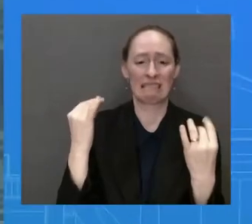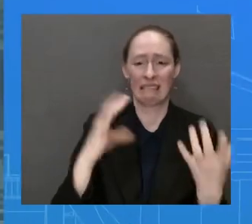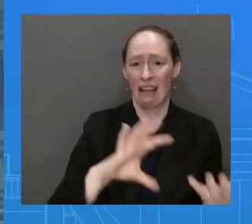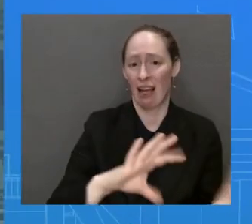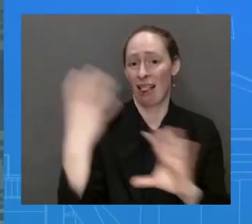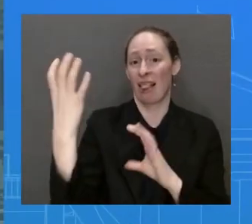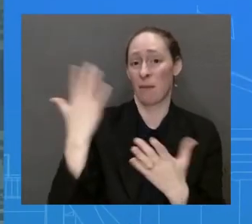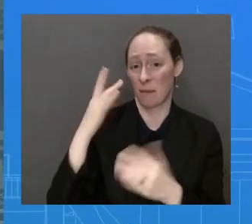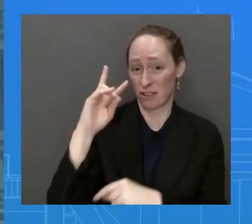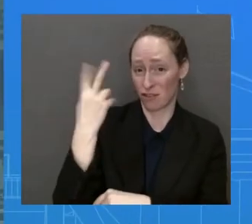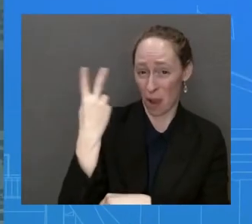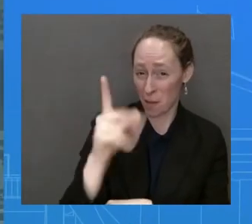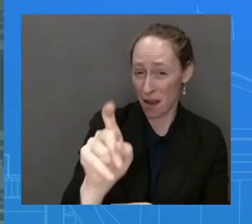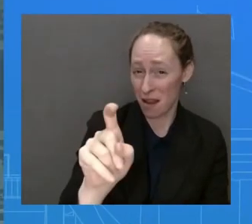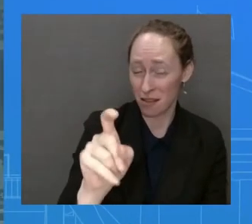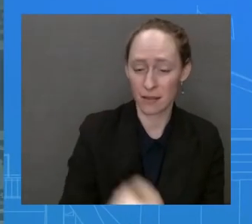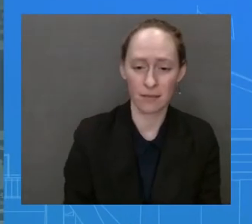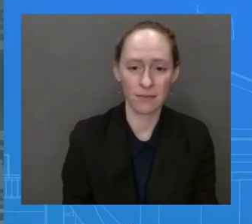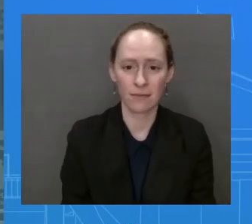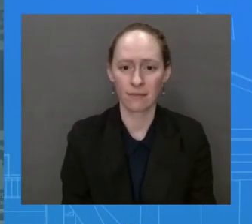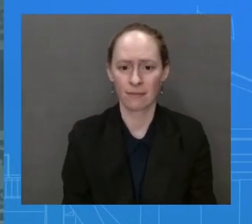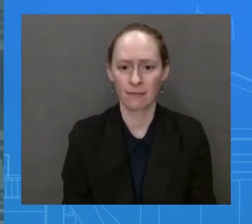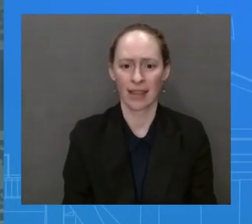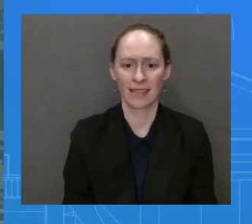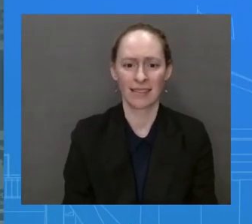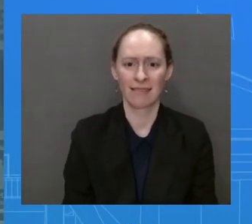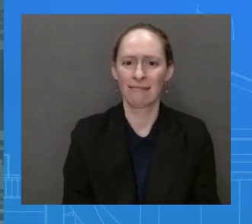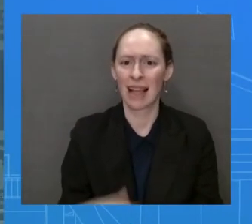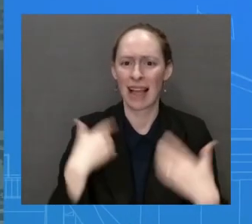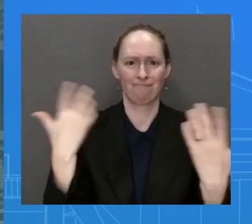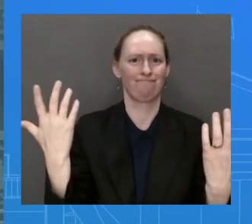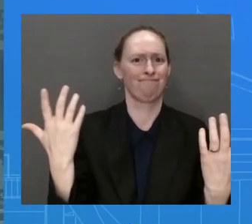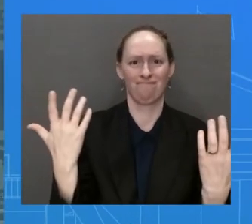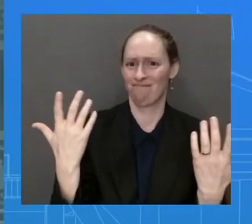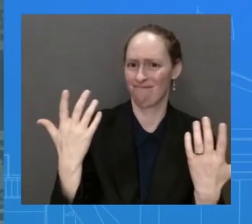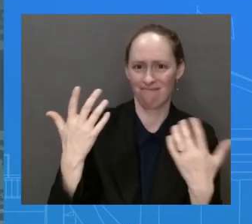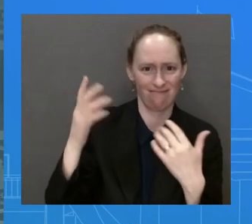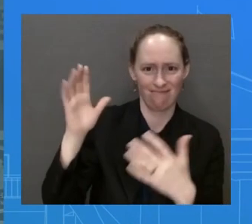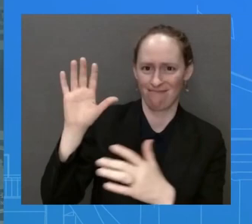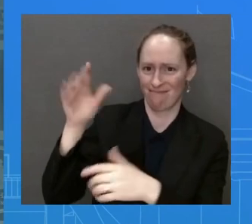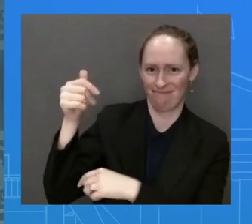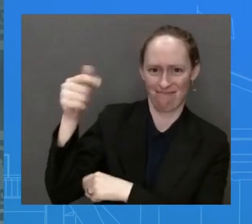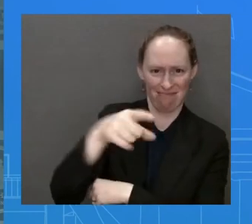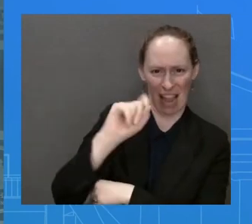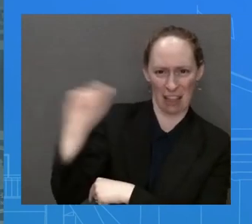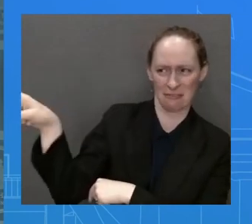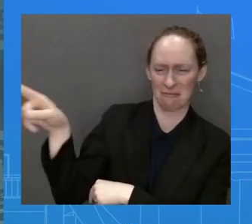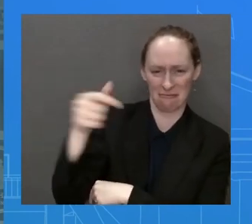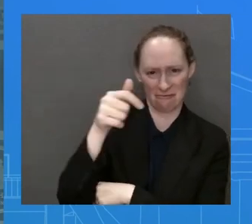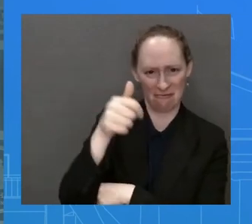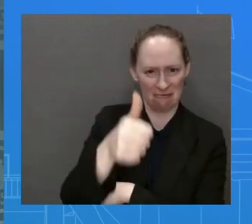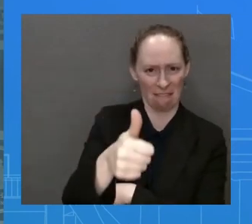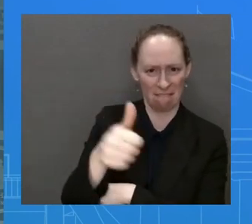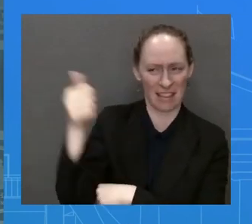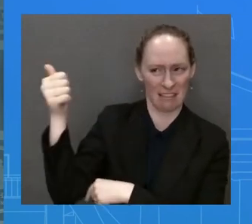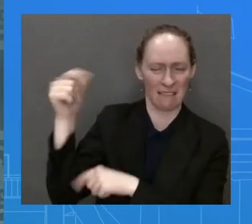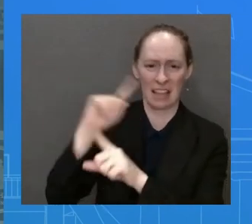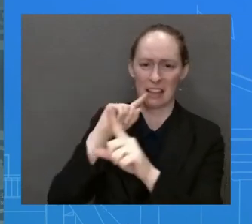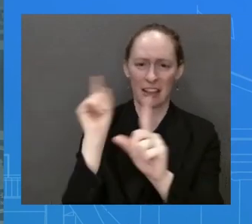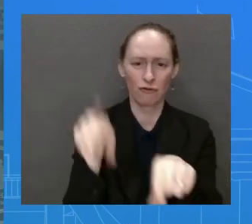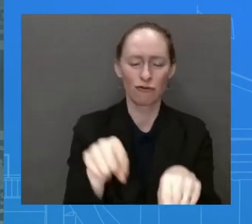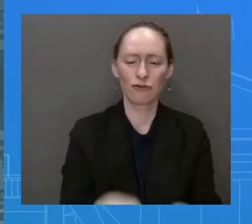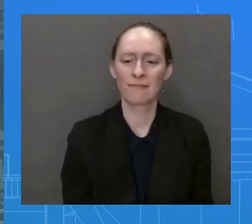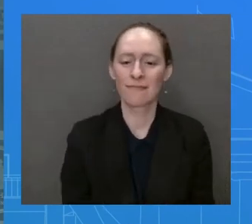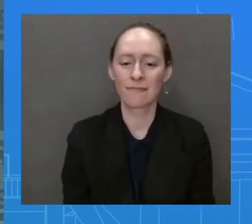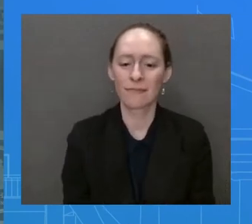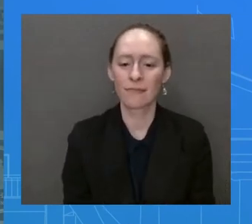I'll refer those questions to the president. He can speak for himself on that. While the president's in Atlanta, what do you expect his message to